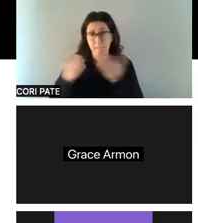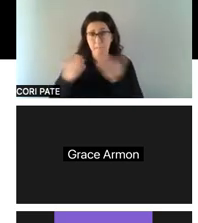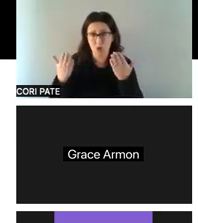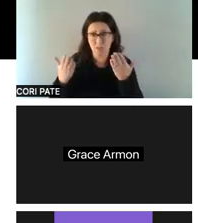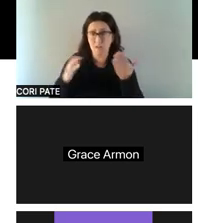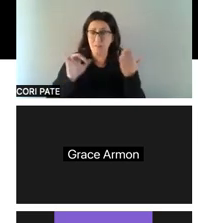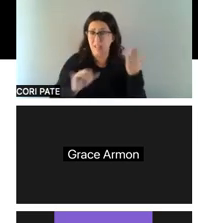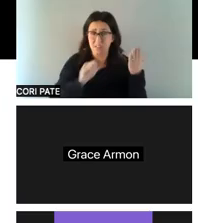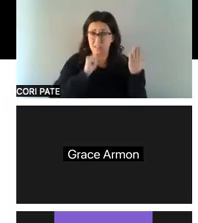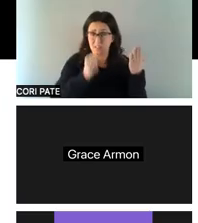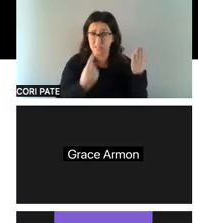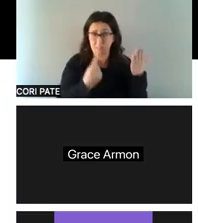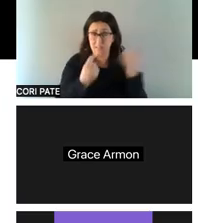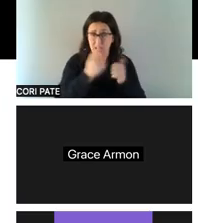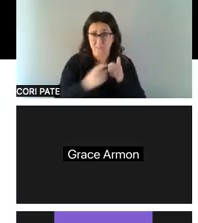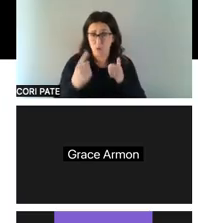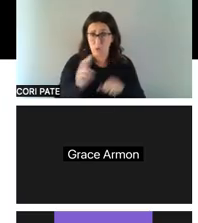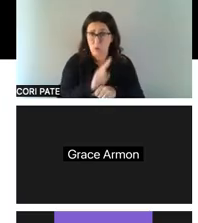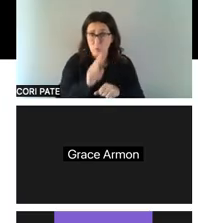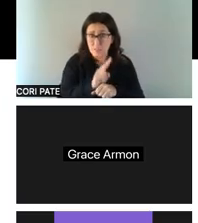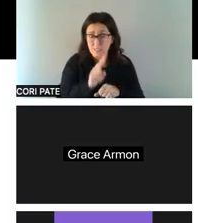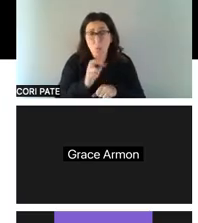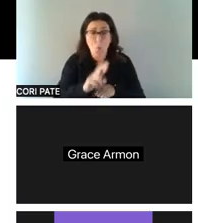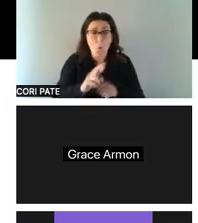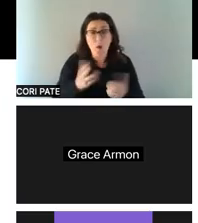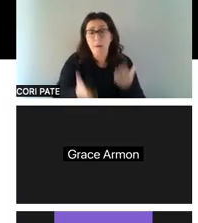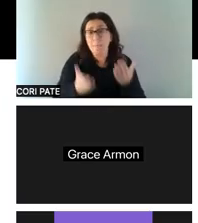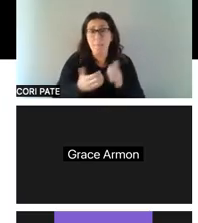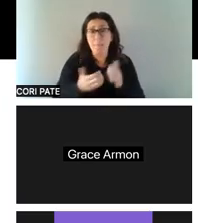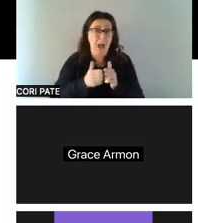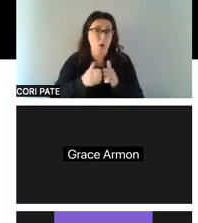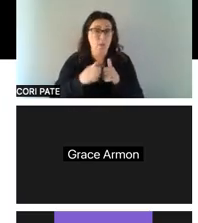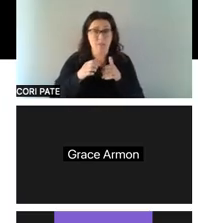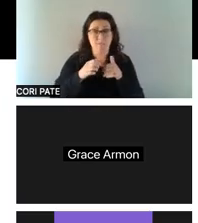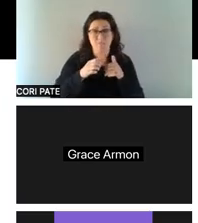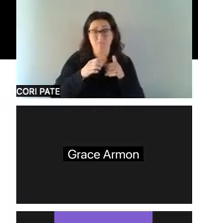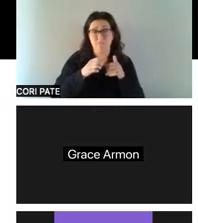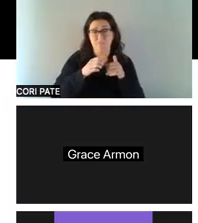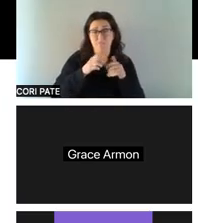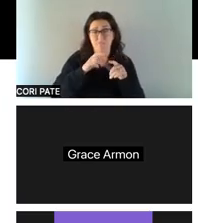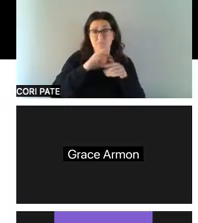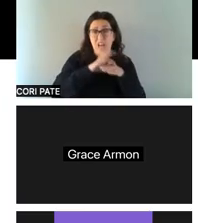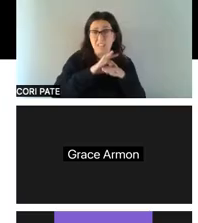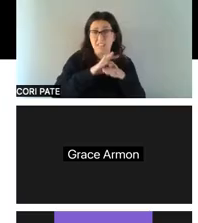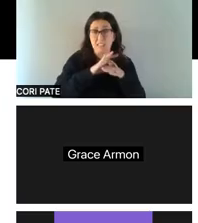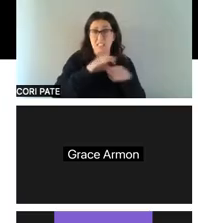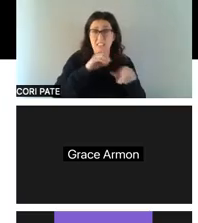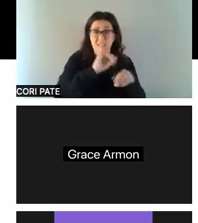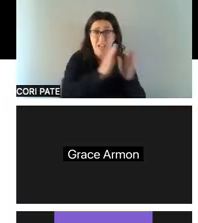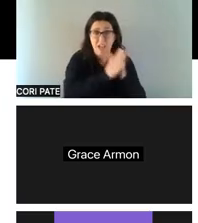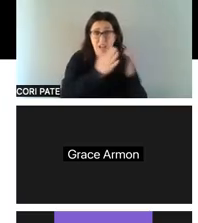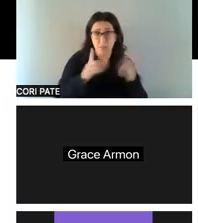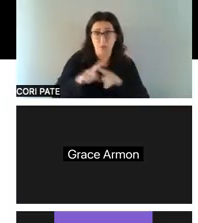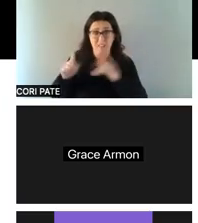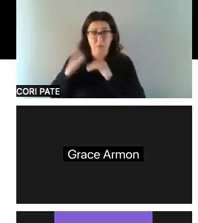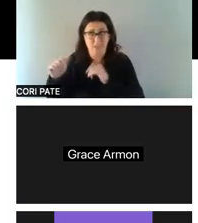everyone is utilizing, or maybe the way that the content is delivered in that handbook is different than someone in the content